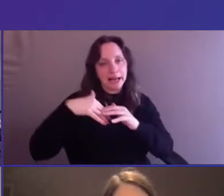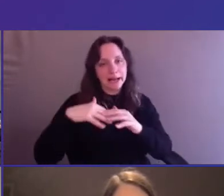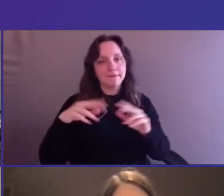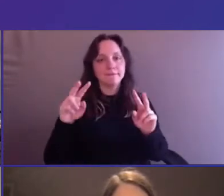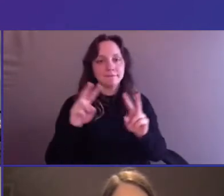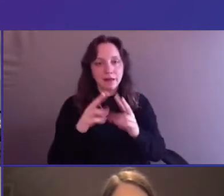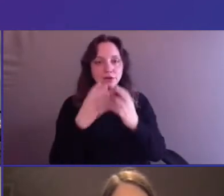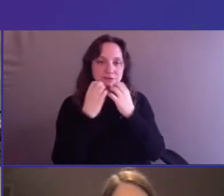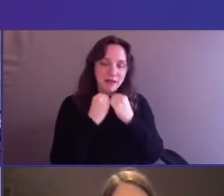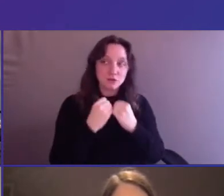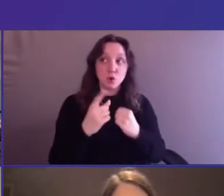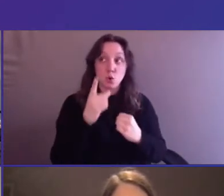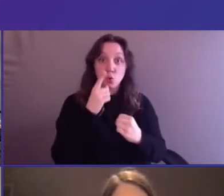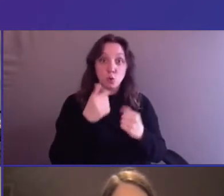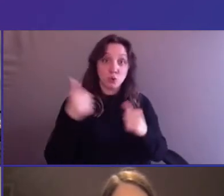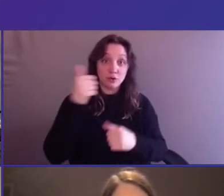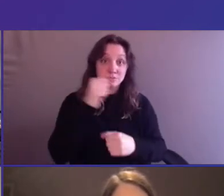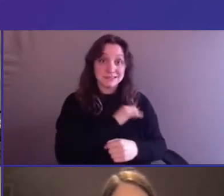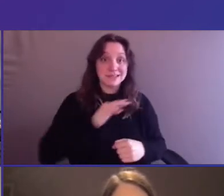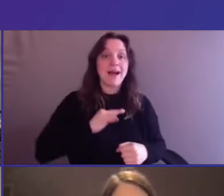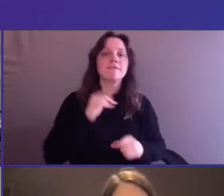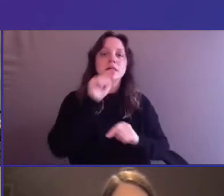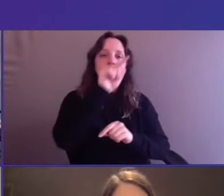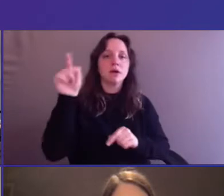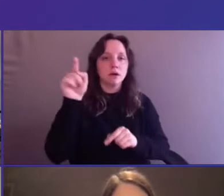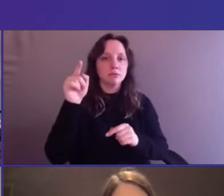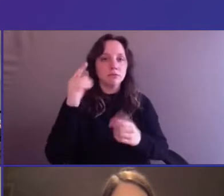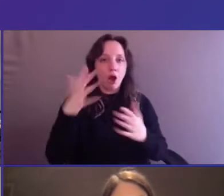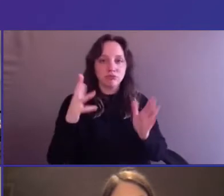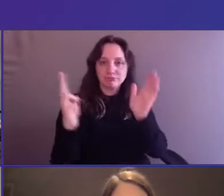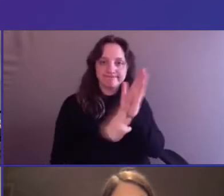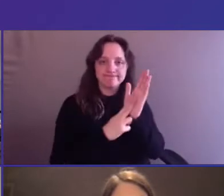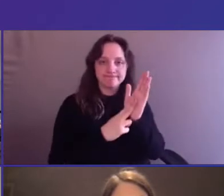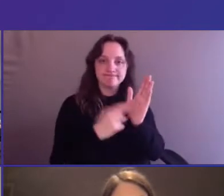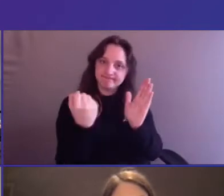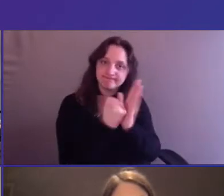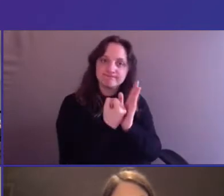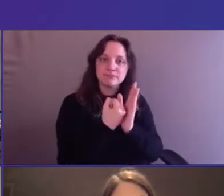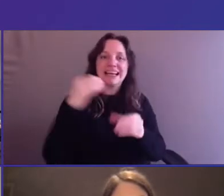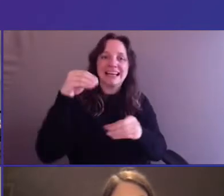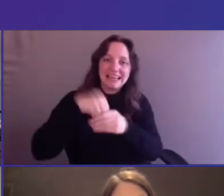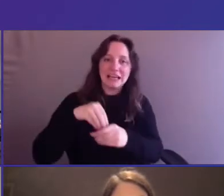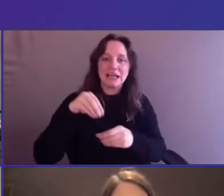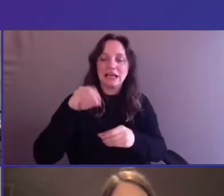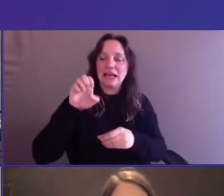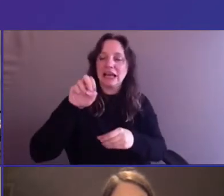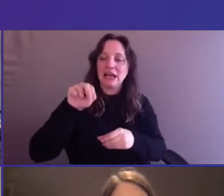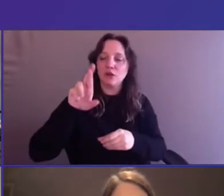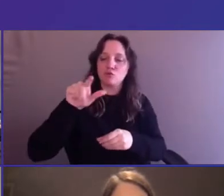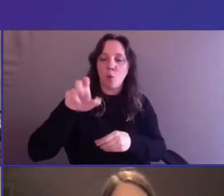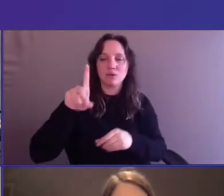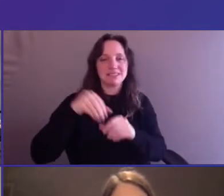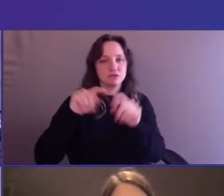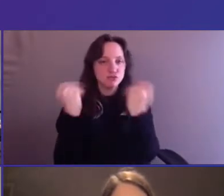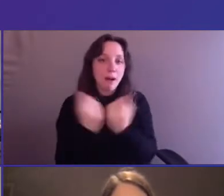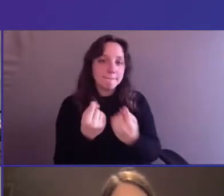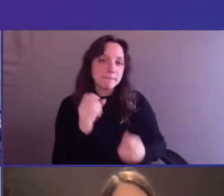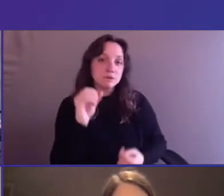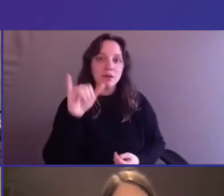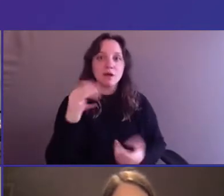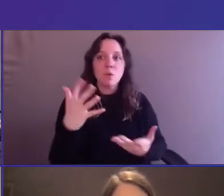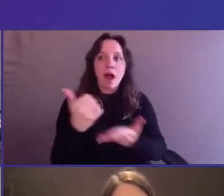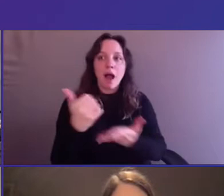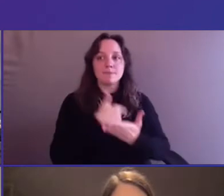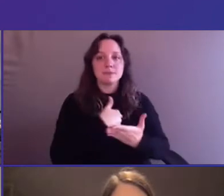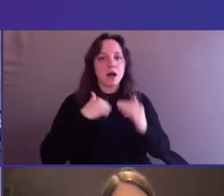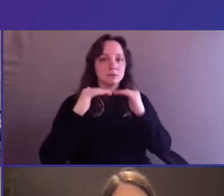by people that are tribally enrolled people. So. Right. So this is what stabilizes us, and this is what enables